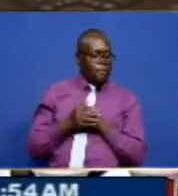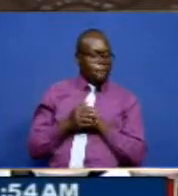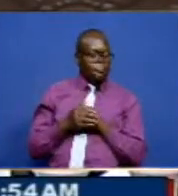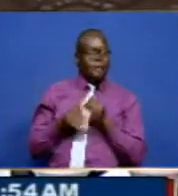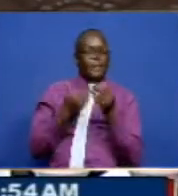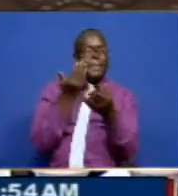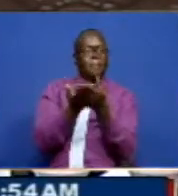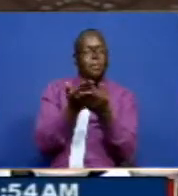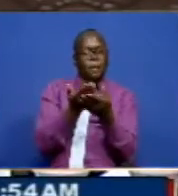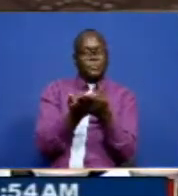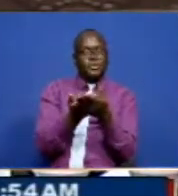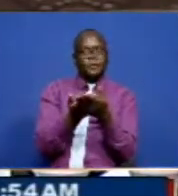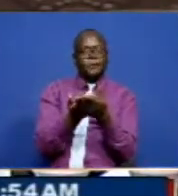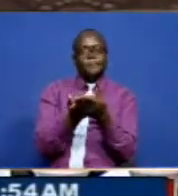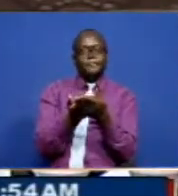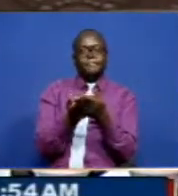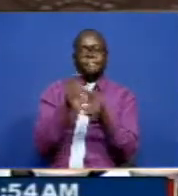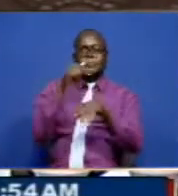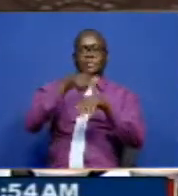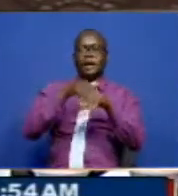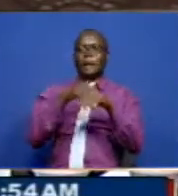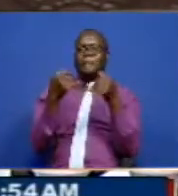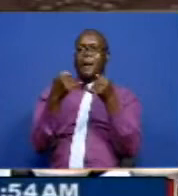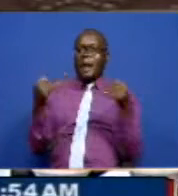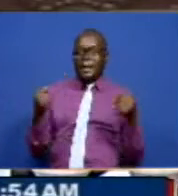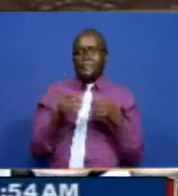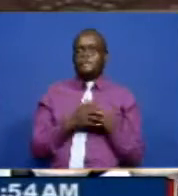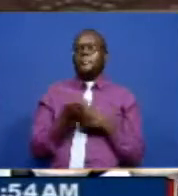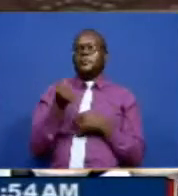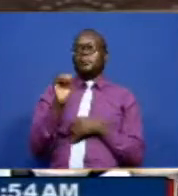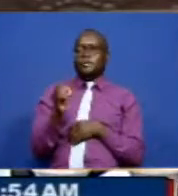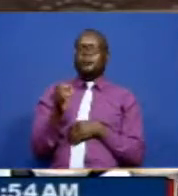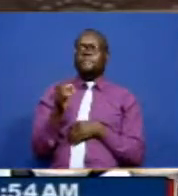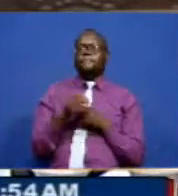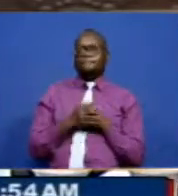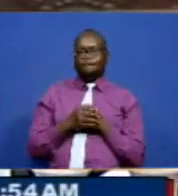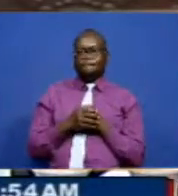proposed timelines. Shortly, we'll be